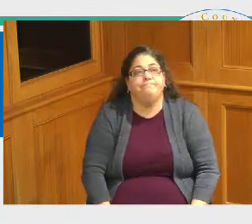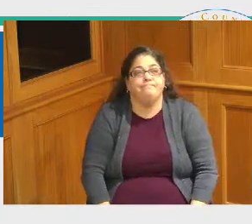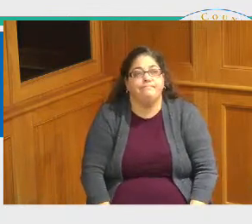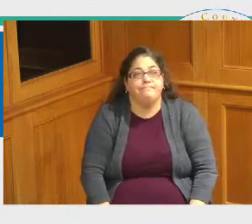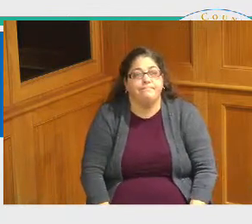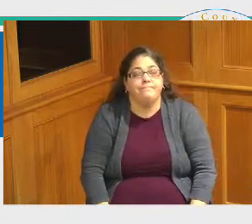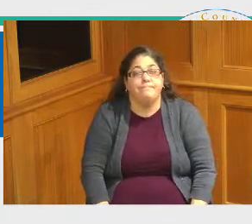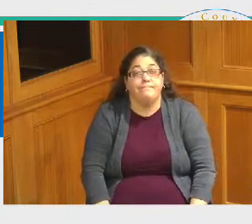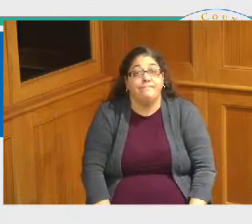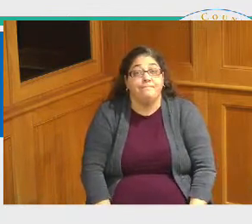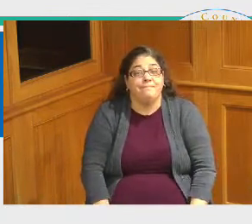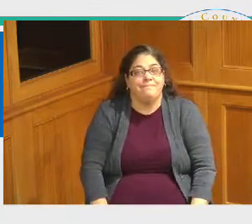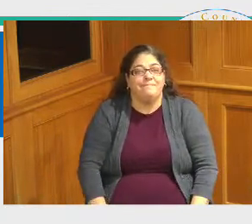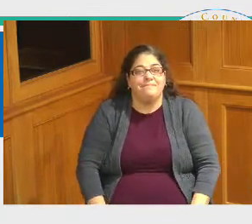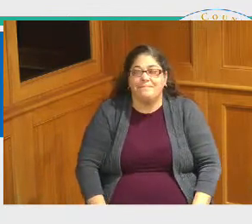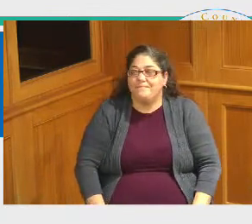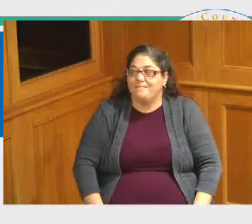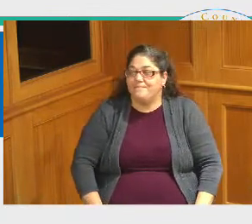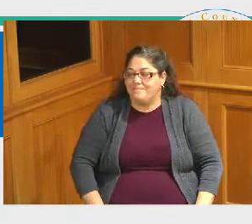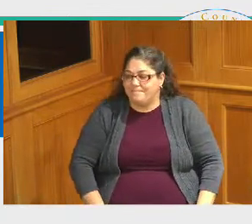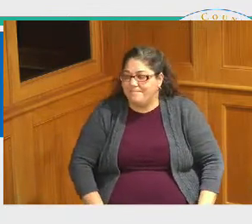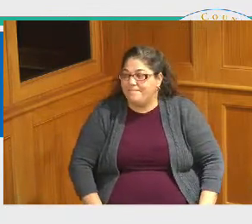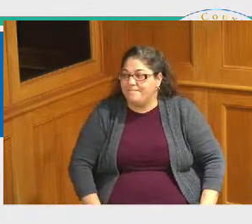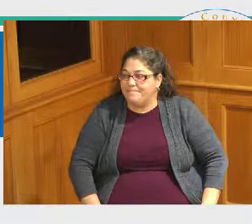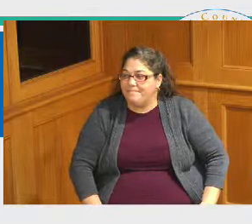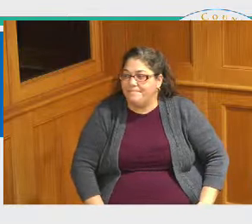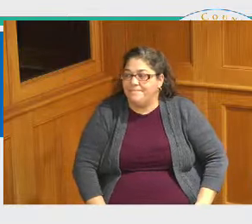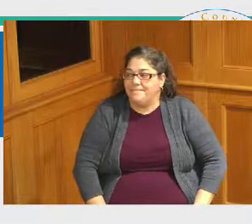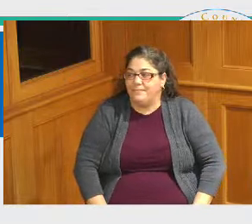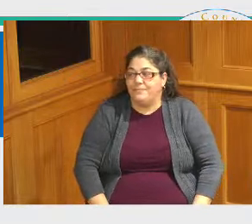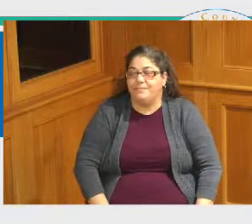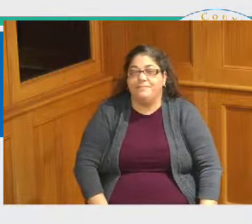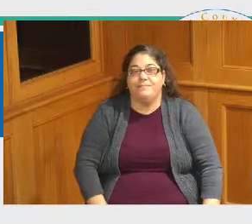And I think that's it from me. The